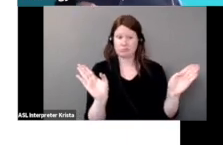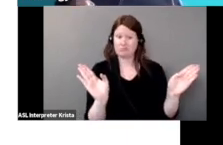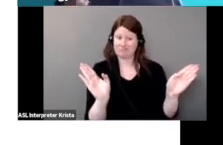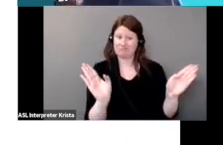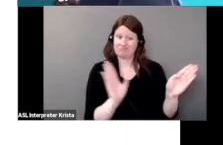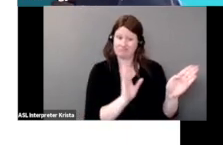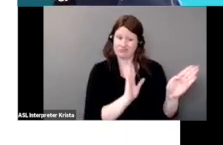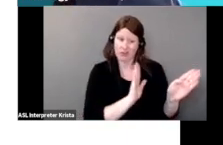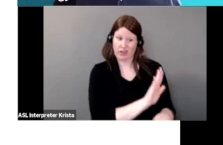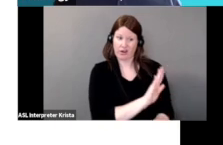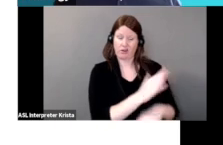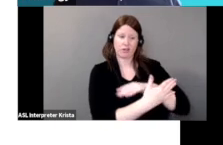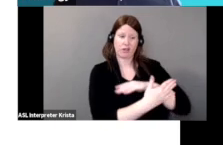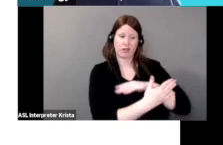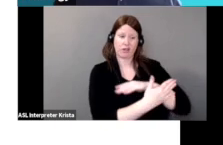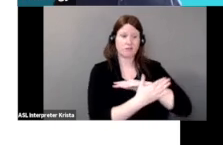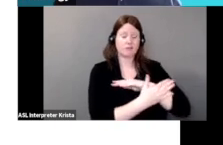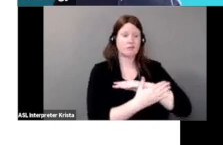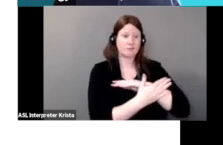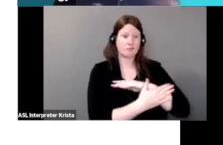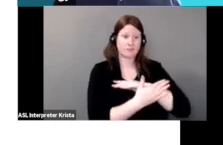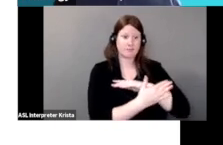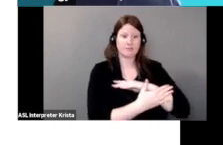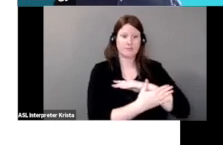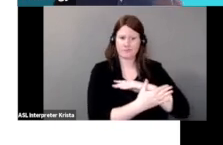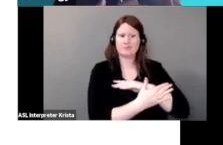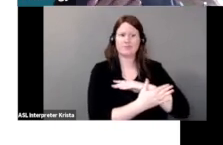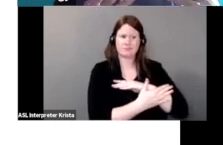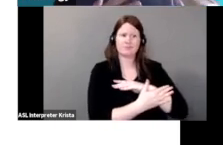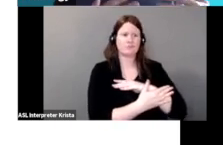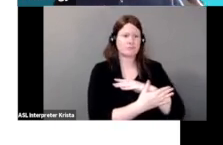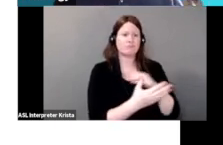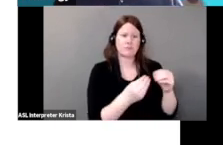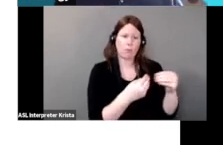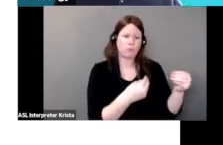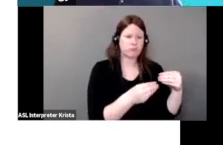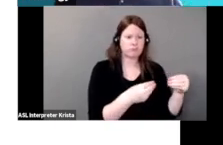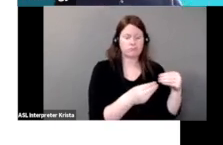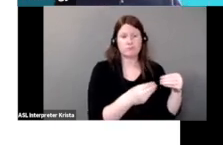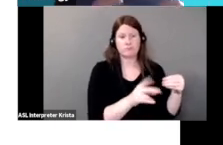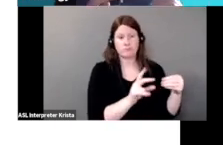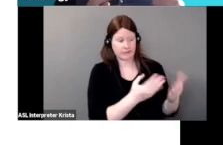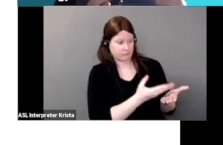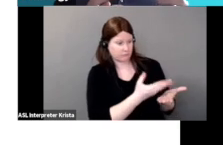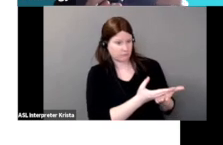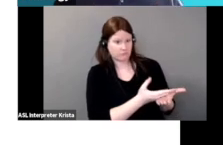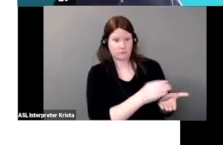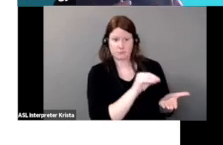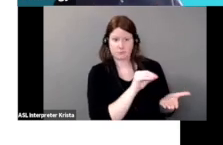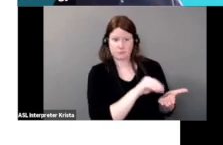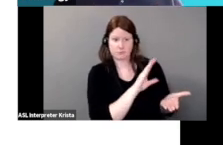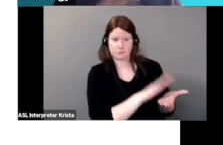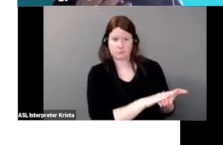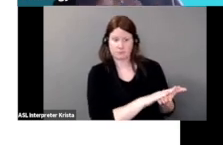country, which allow you to do a lot more. That if you actually have documented proof of